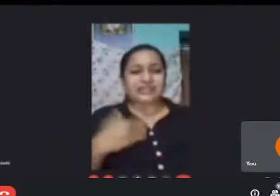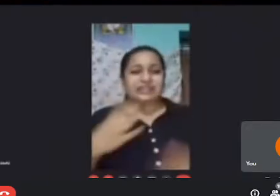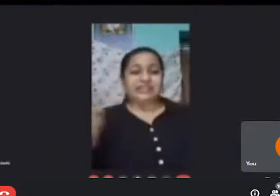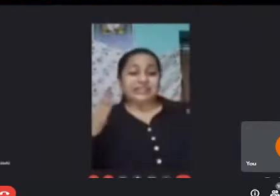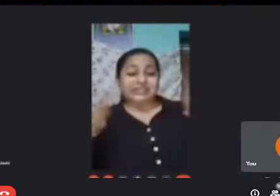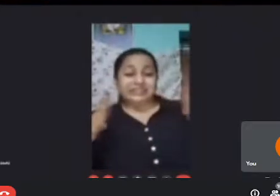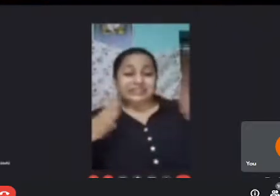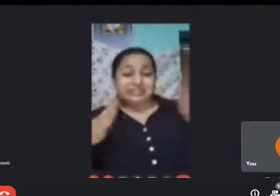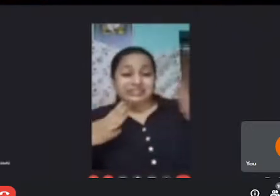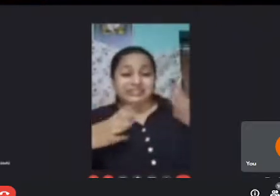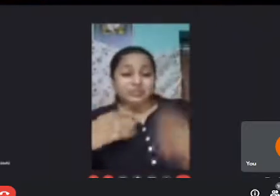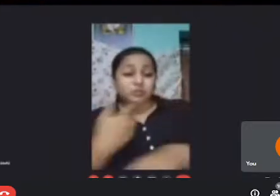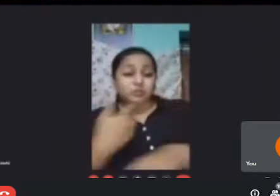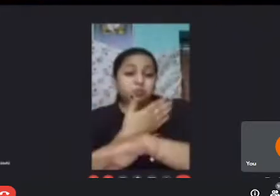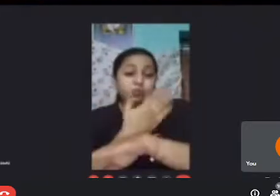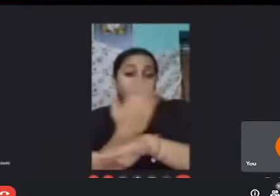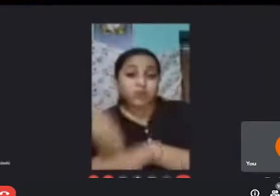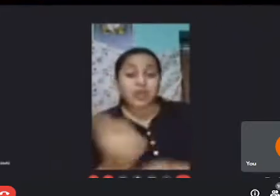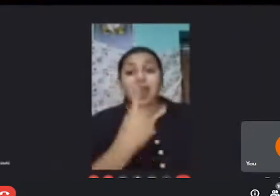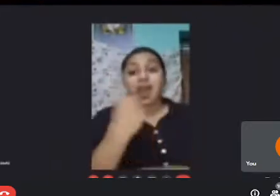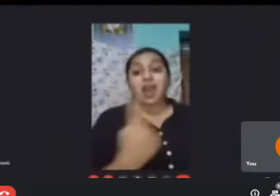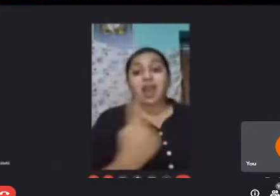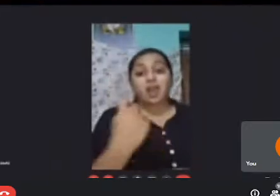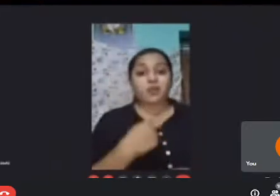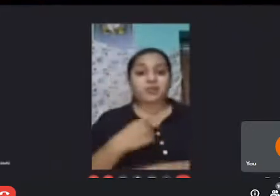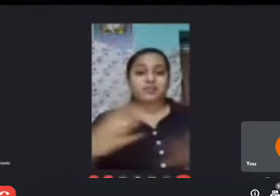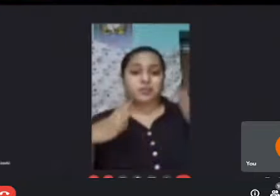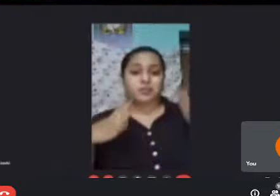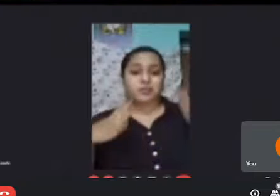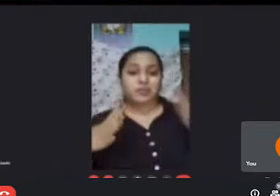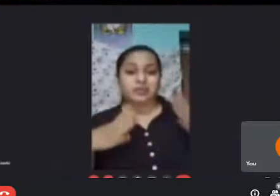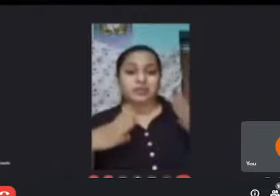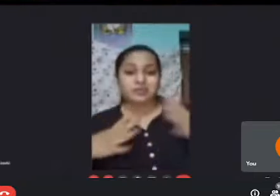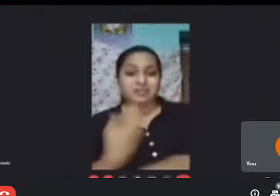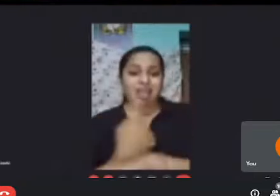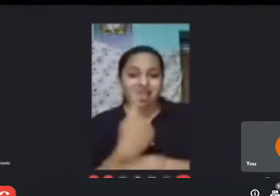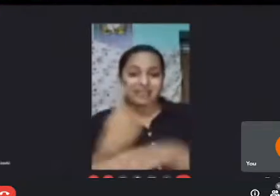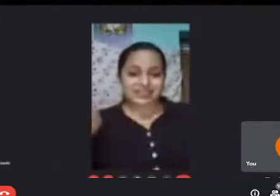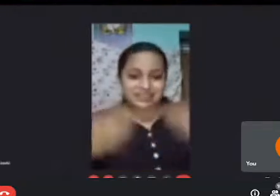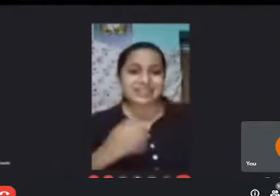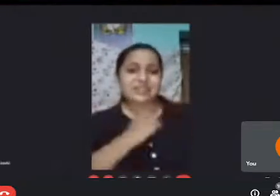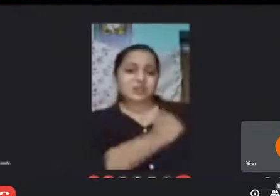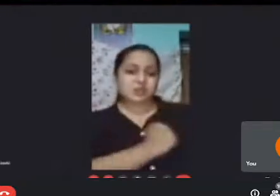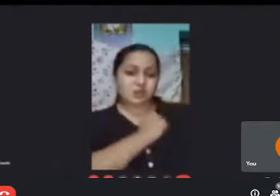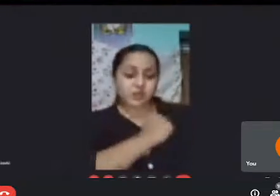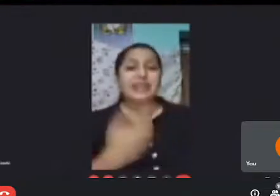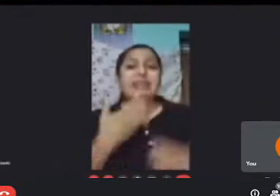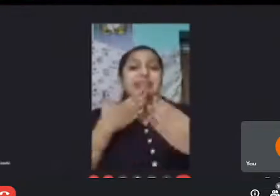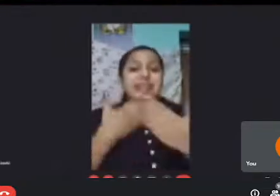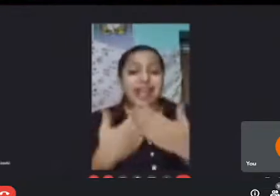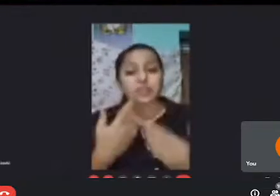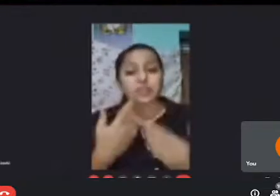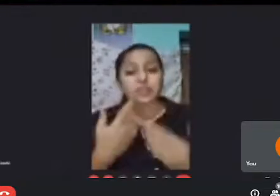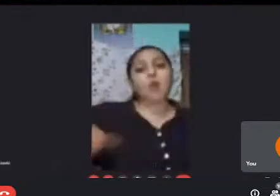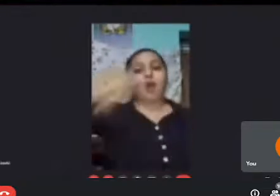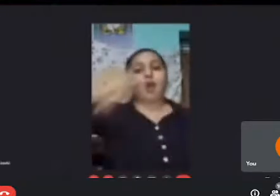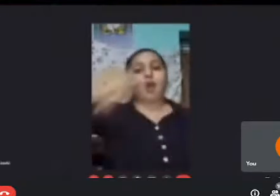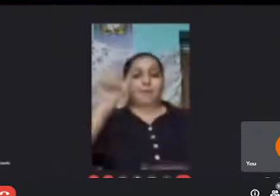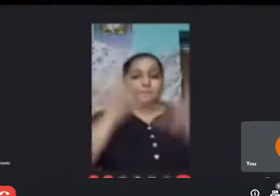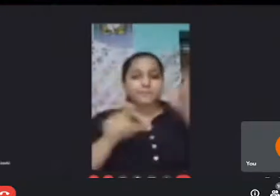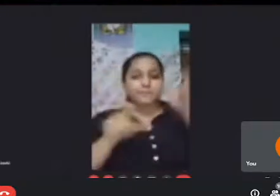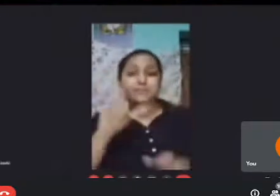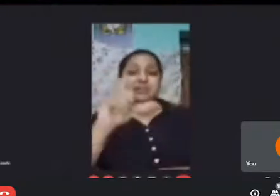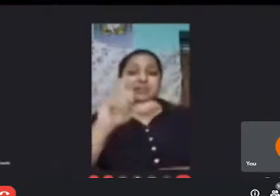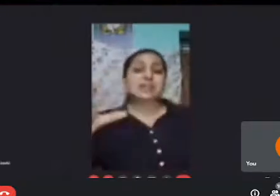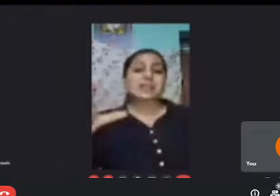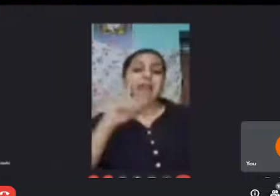an hour, and I thank you on behalf of the institute for